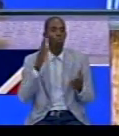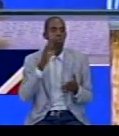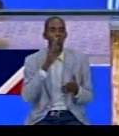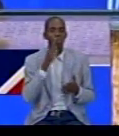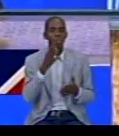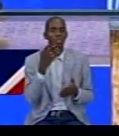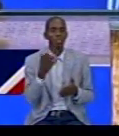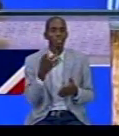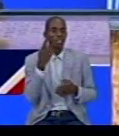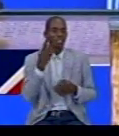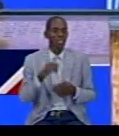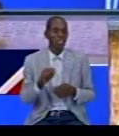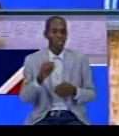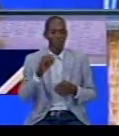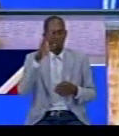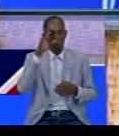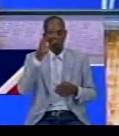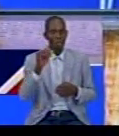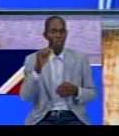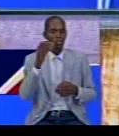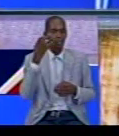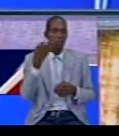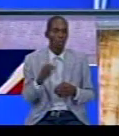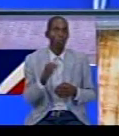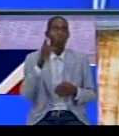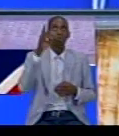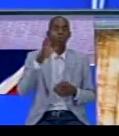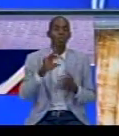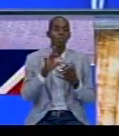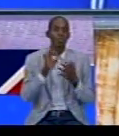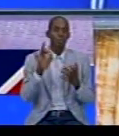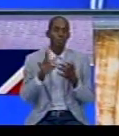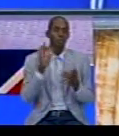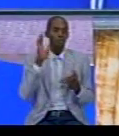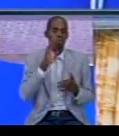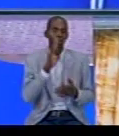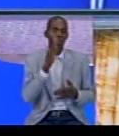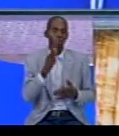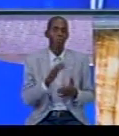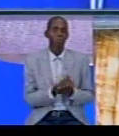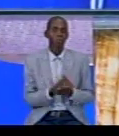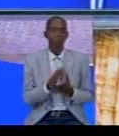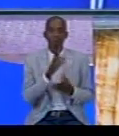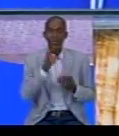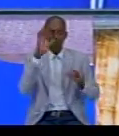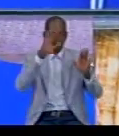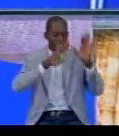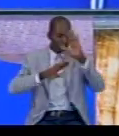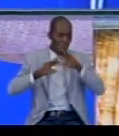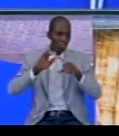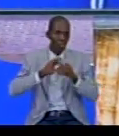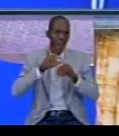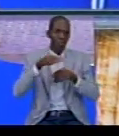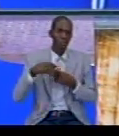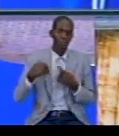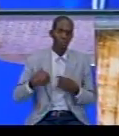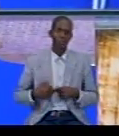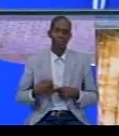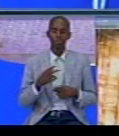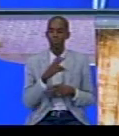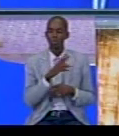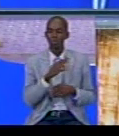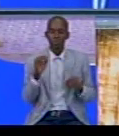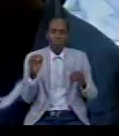God's choice will be there. No worry in your heart. No